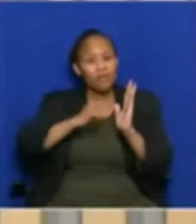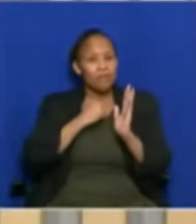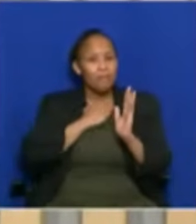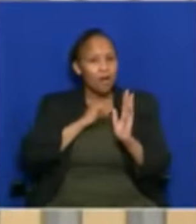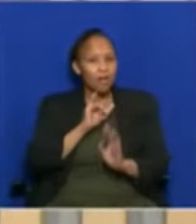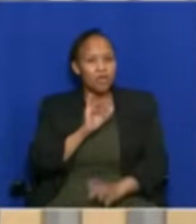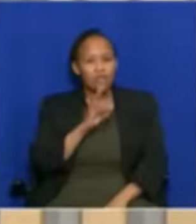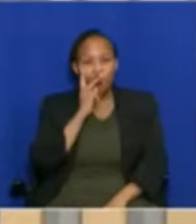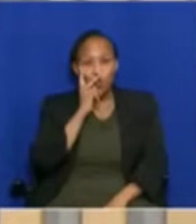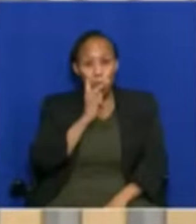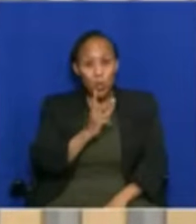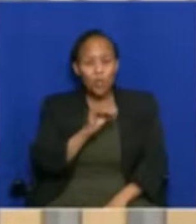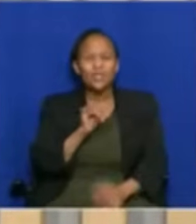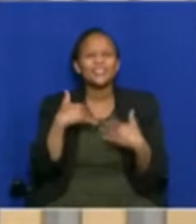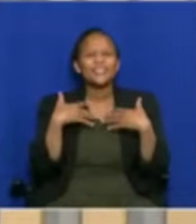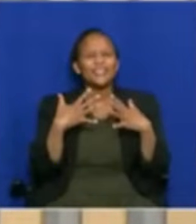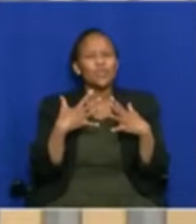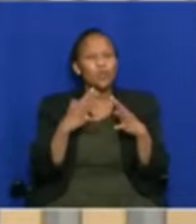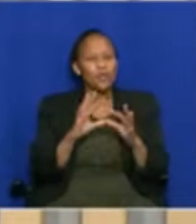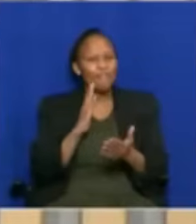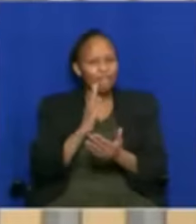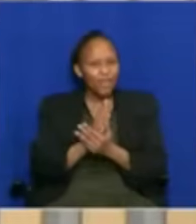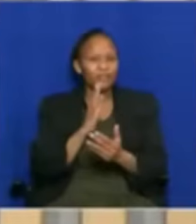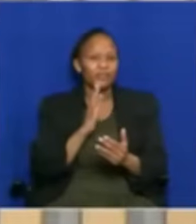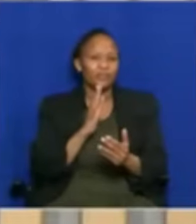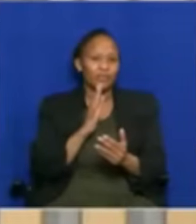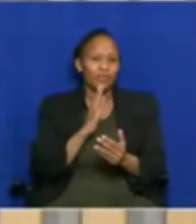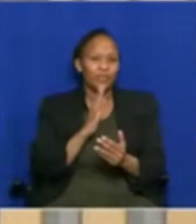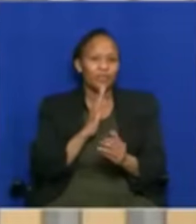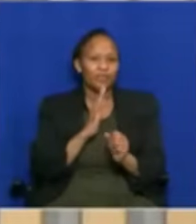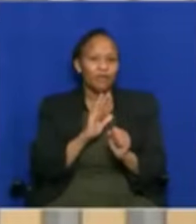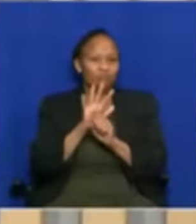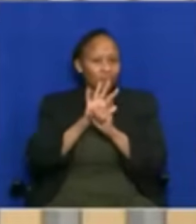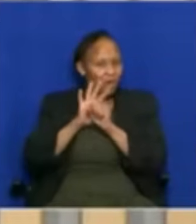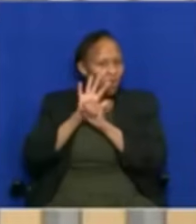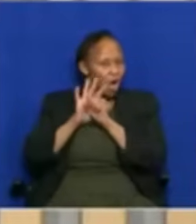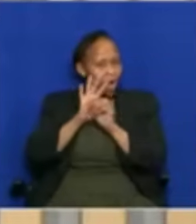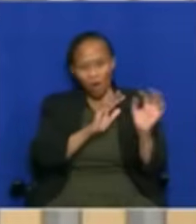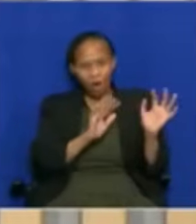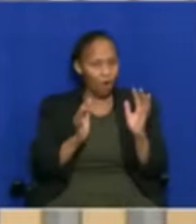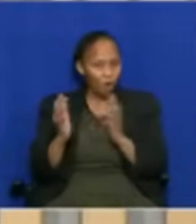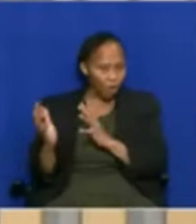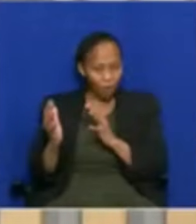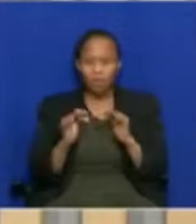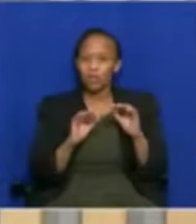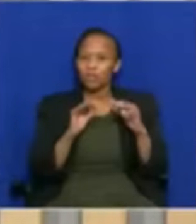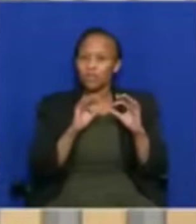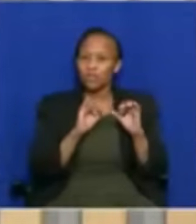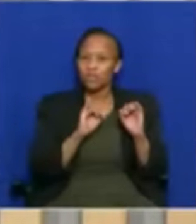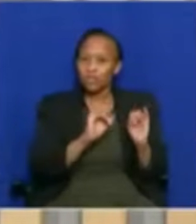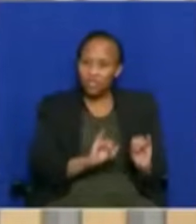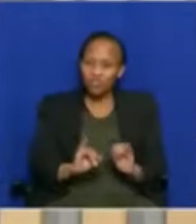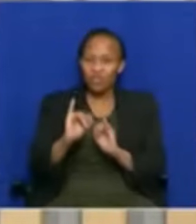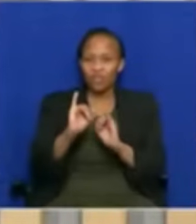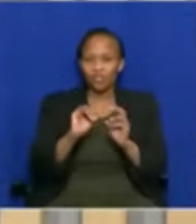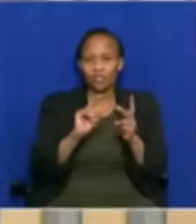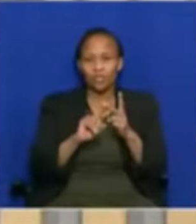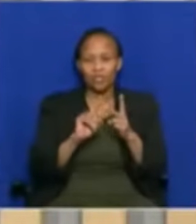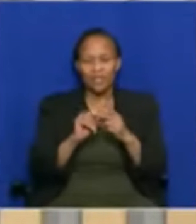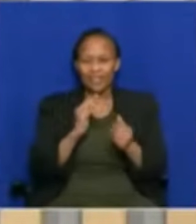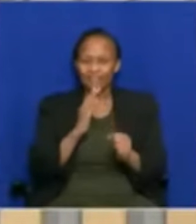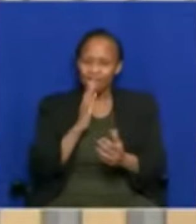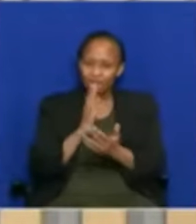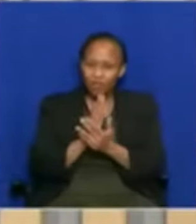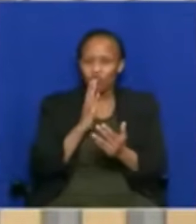background. Okay. Gives the introduction and then it starts with the factual background of the flow of events. That's